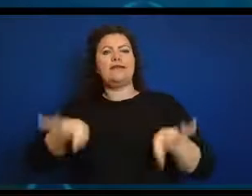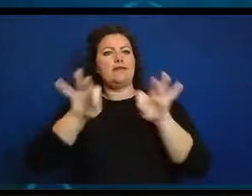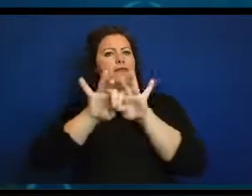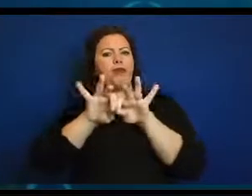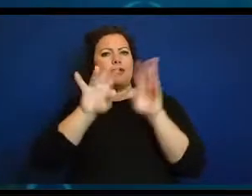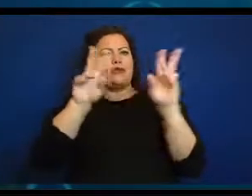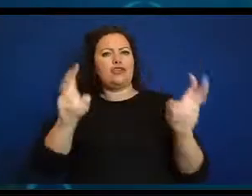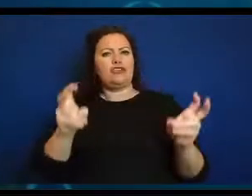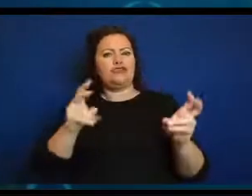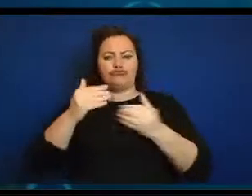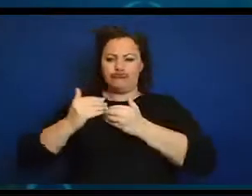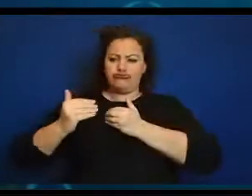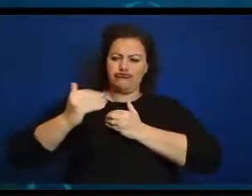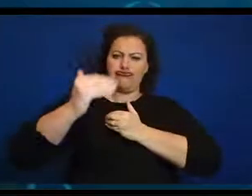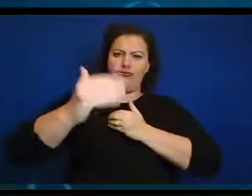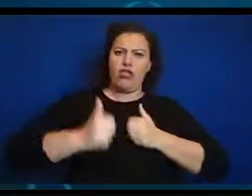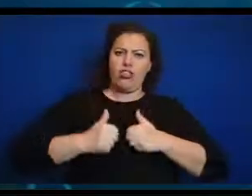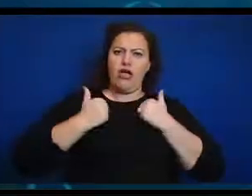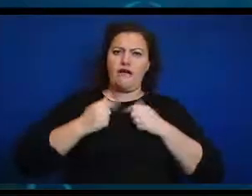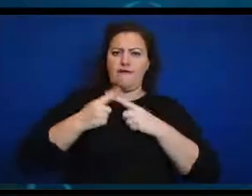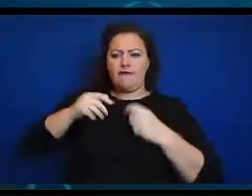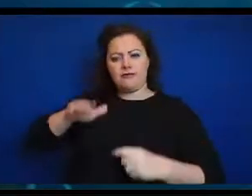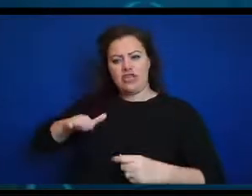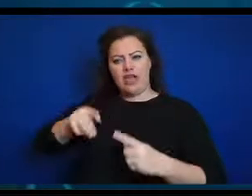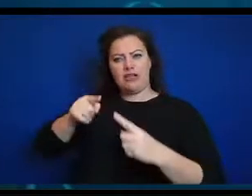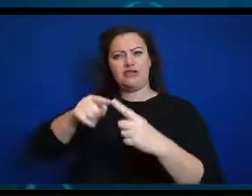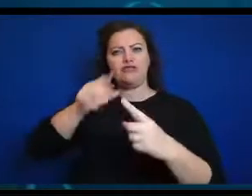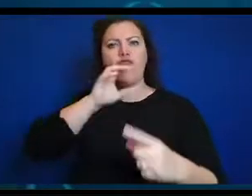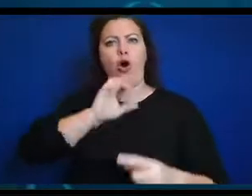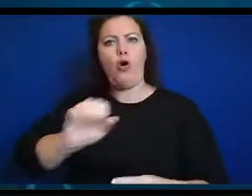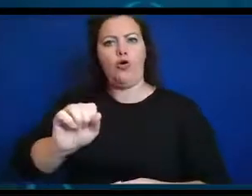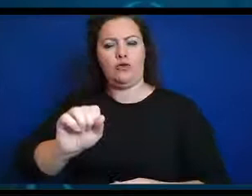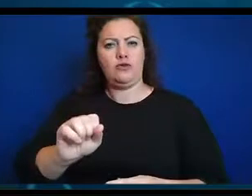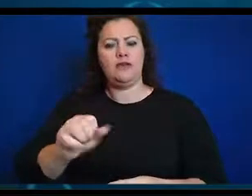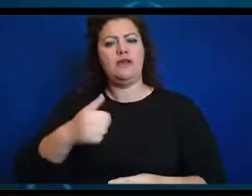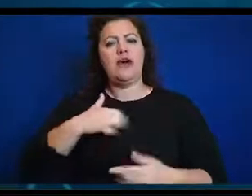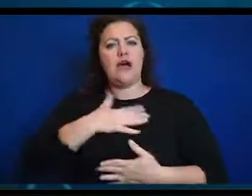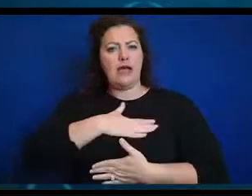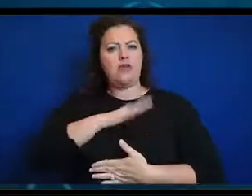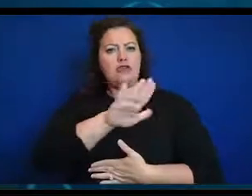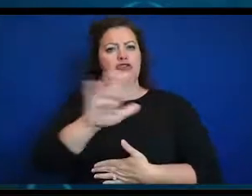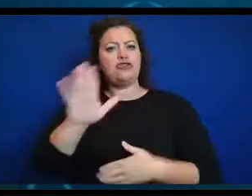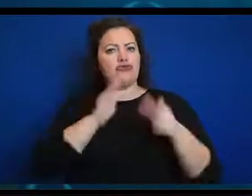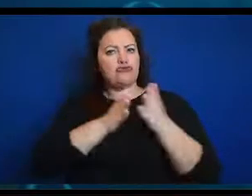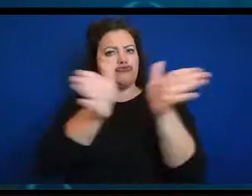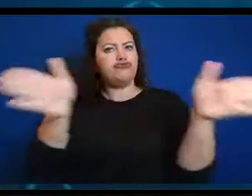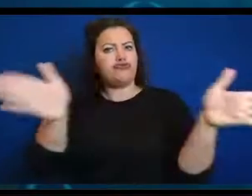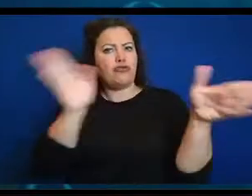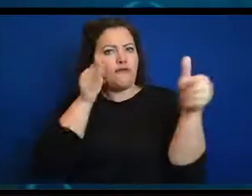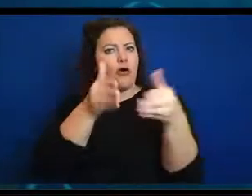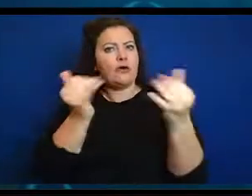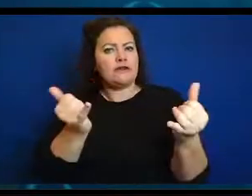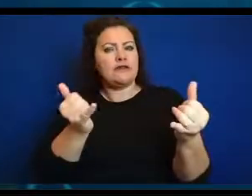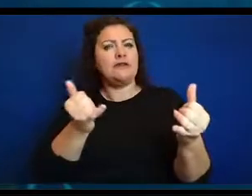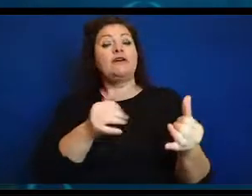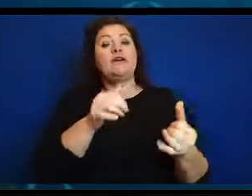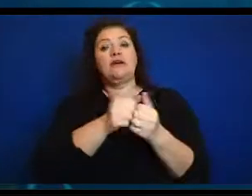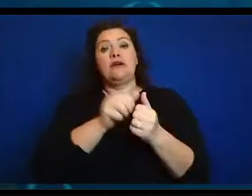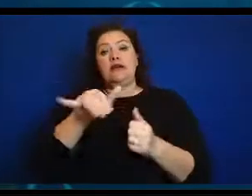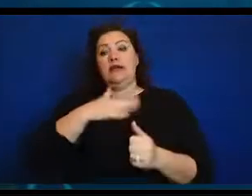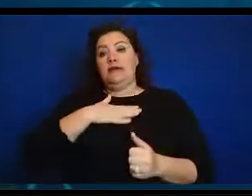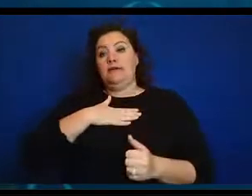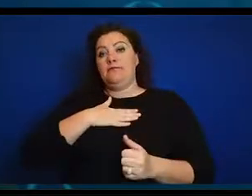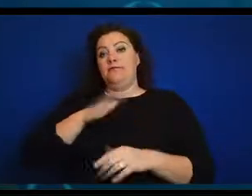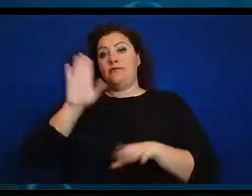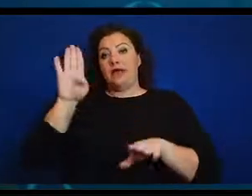the lifespan, from childhood to old age, and thus I appreciate the committee's broad focus today. That being said, I will concentrate my testimony